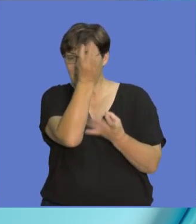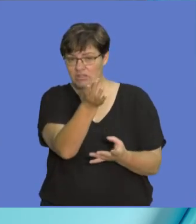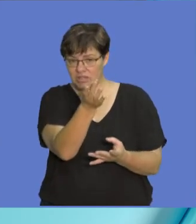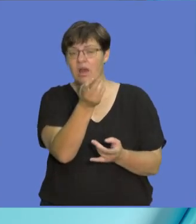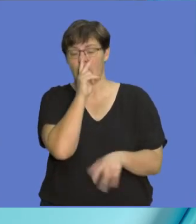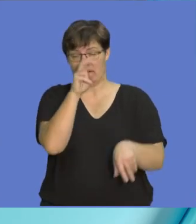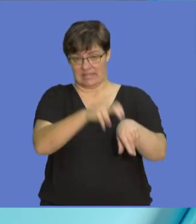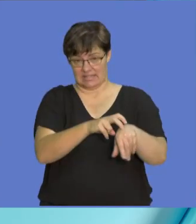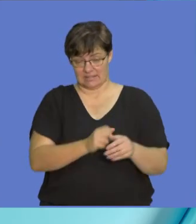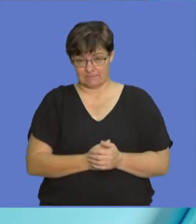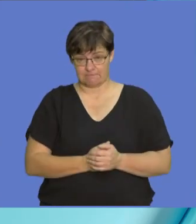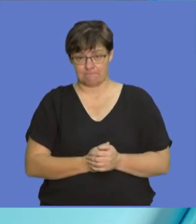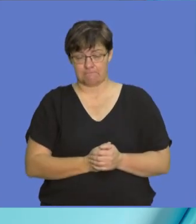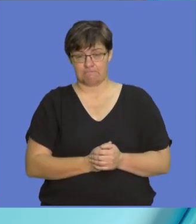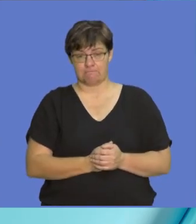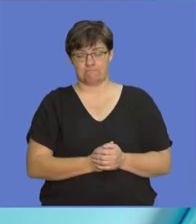require.